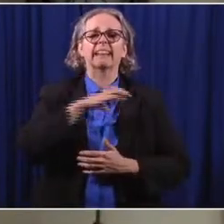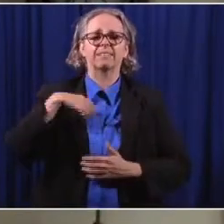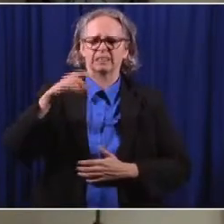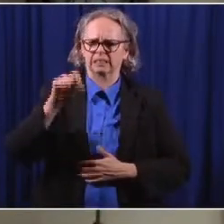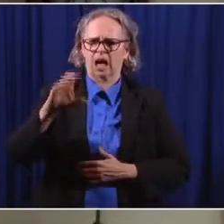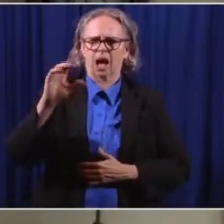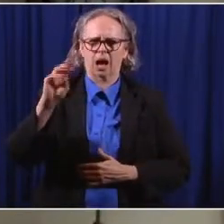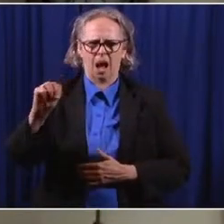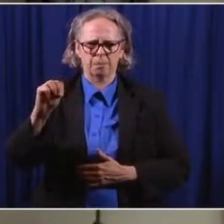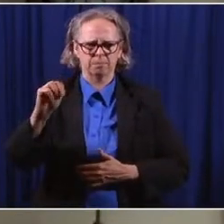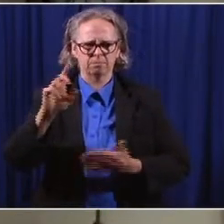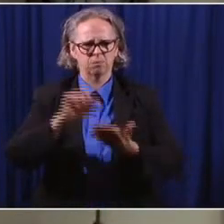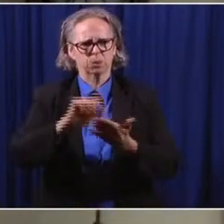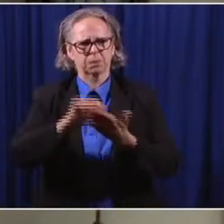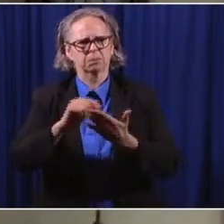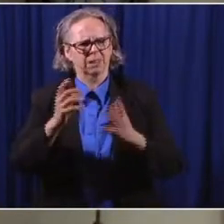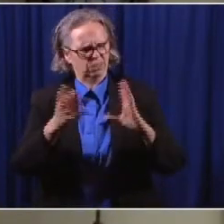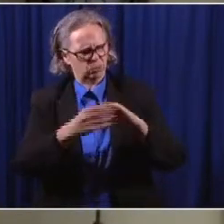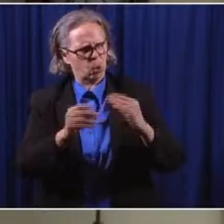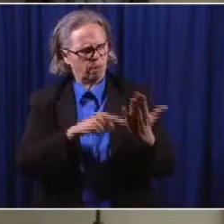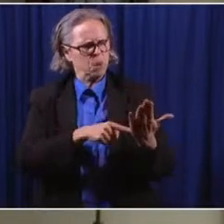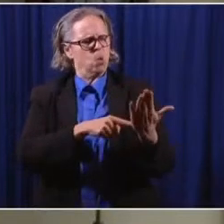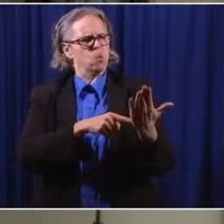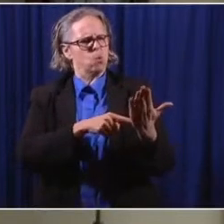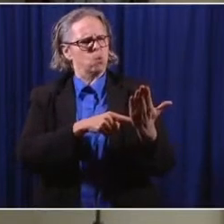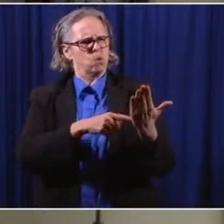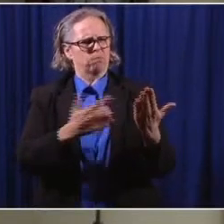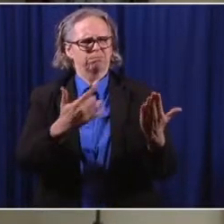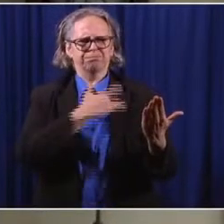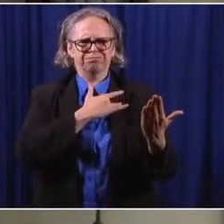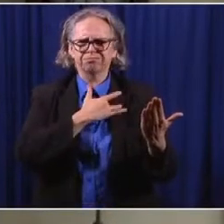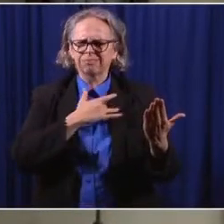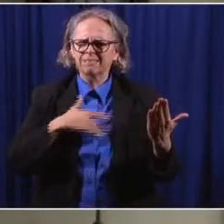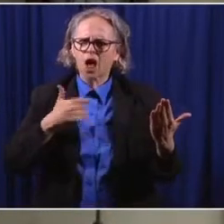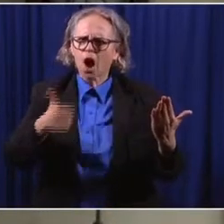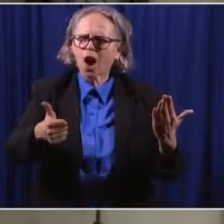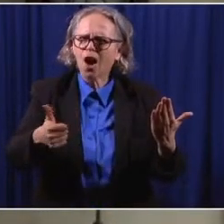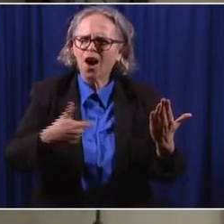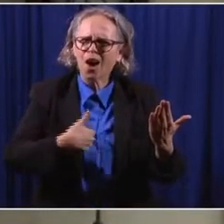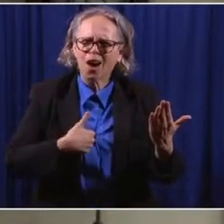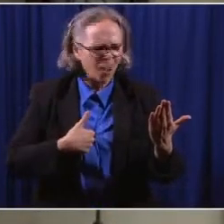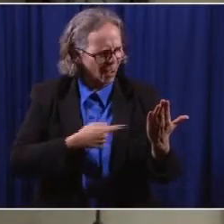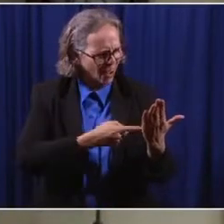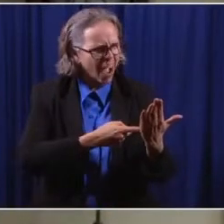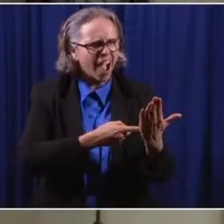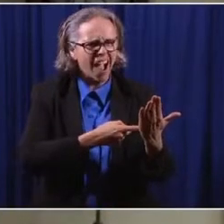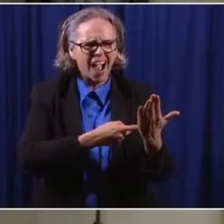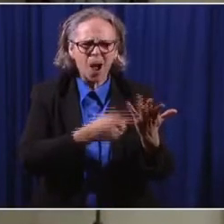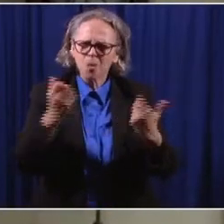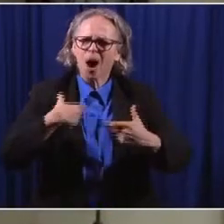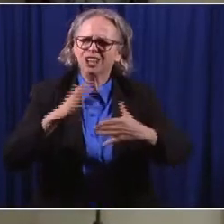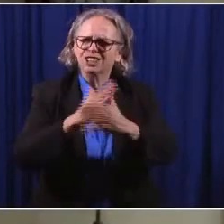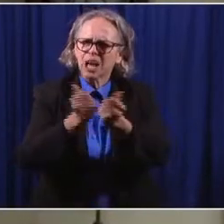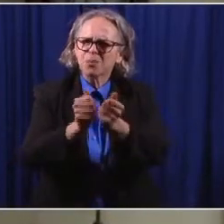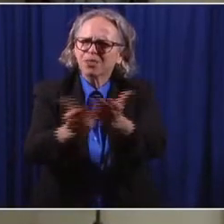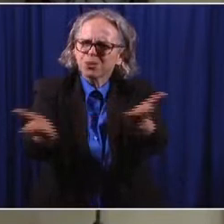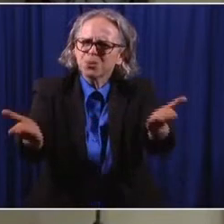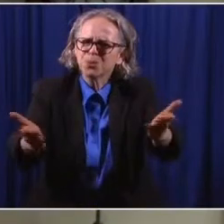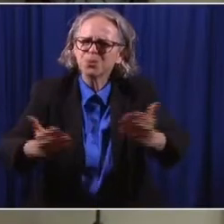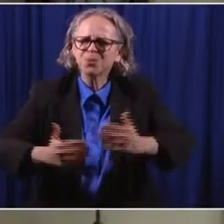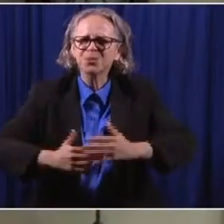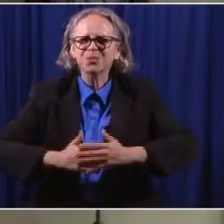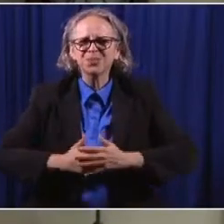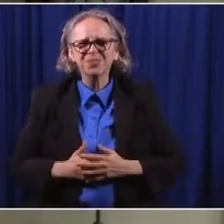made me feel really good. And I want to kind of share it It goes back to something